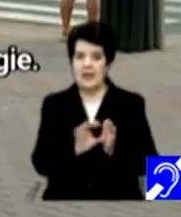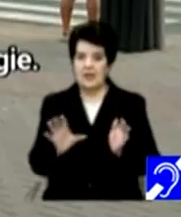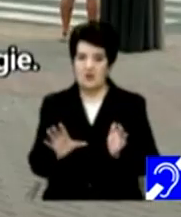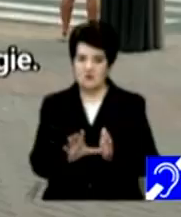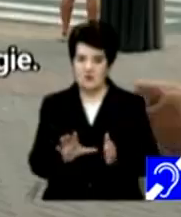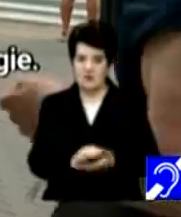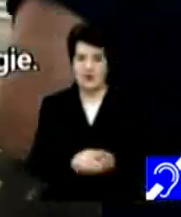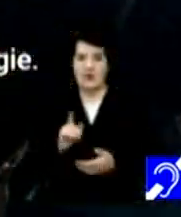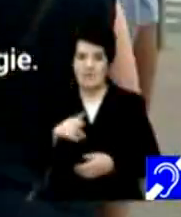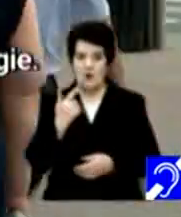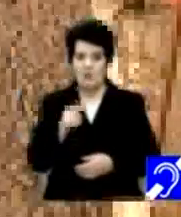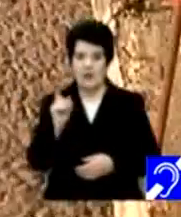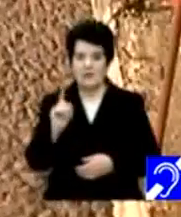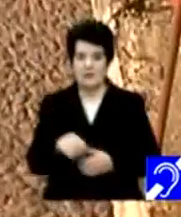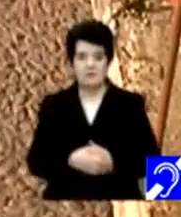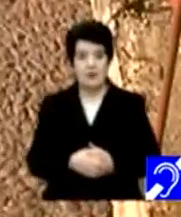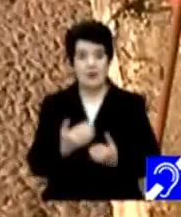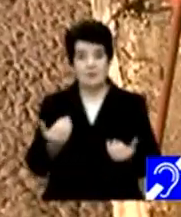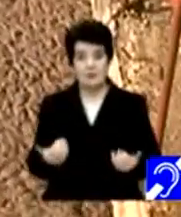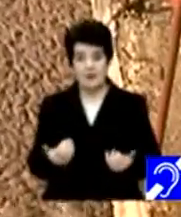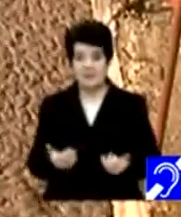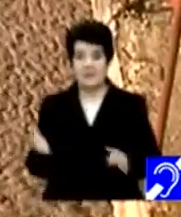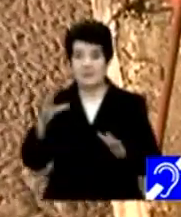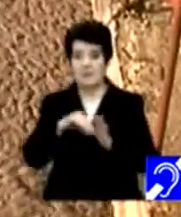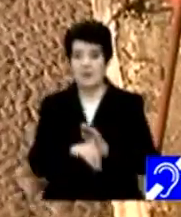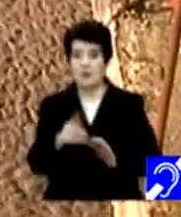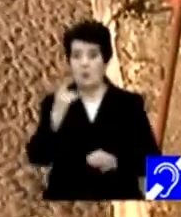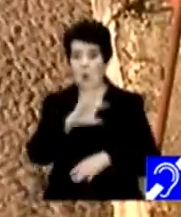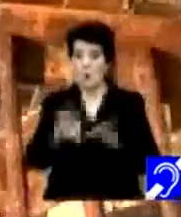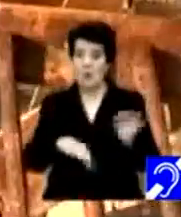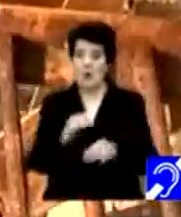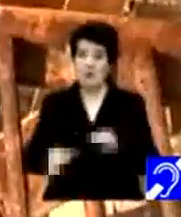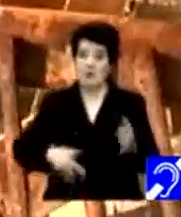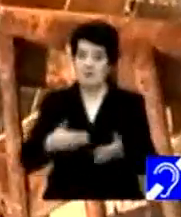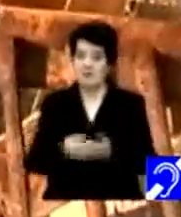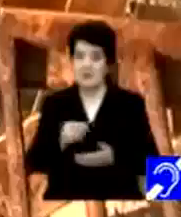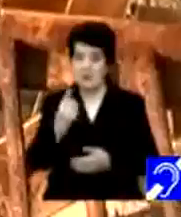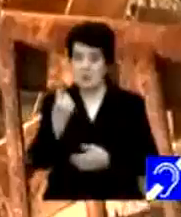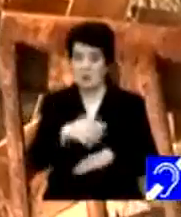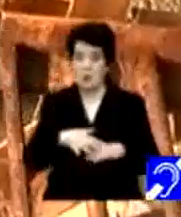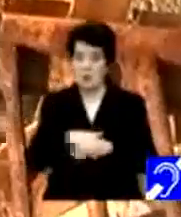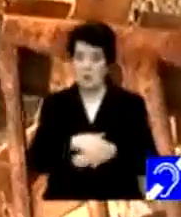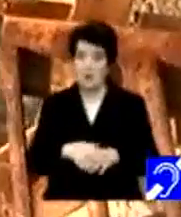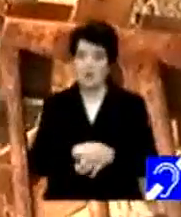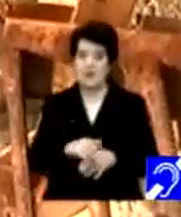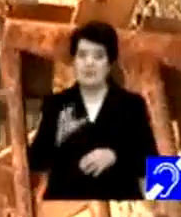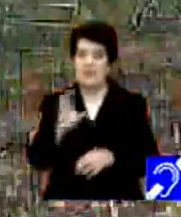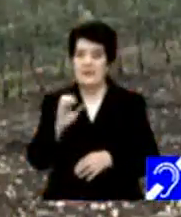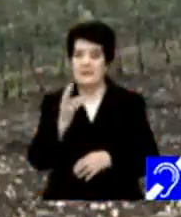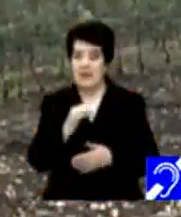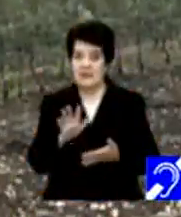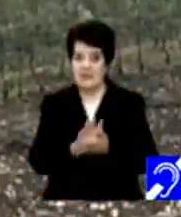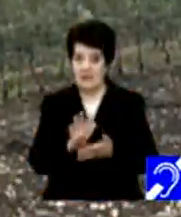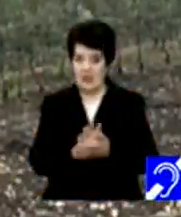public residential buildings across the country. În prezent sunt implementate două proiecte finanțate de BI, unul public, reabilitarea stației de epurare, și